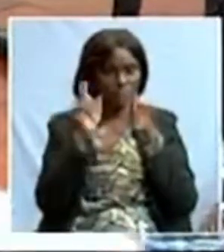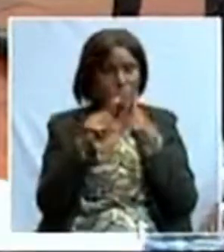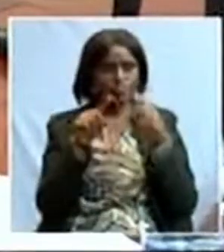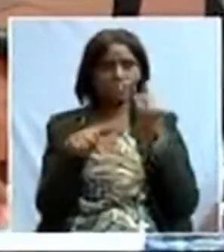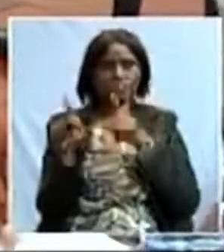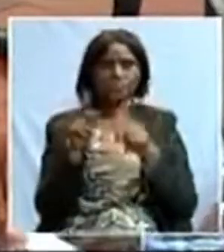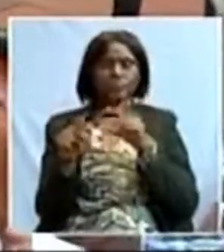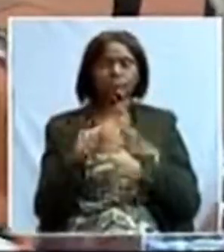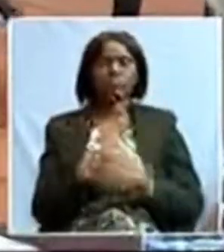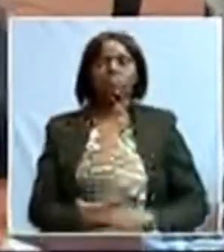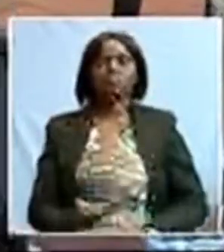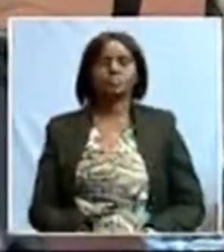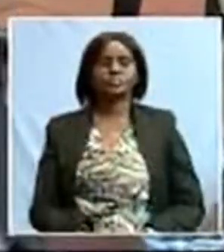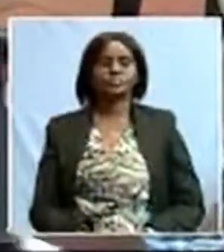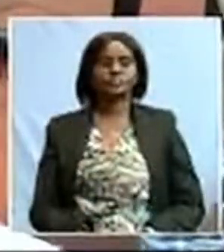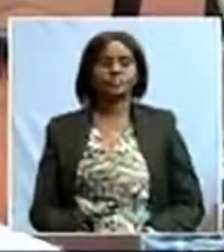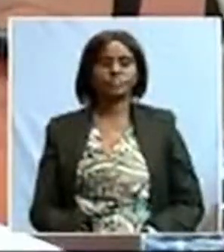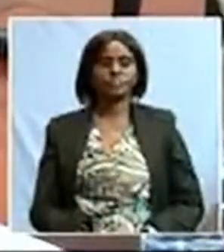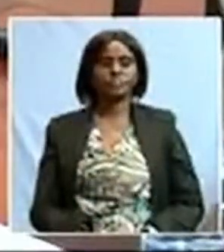public.